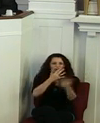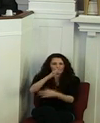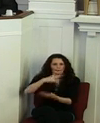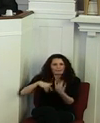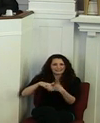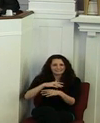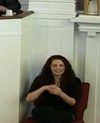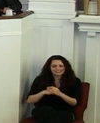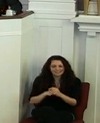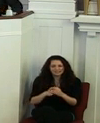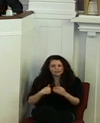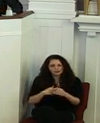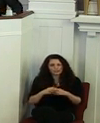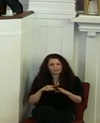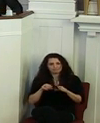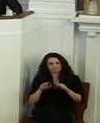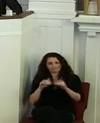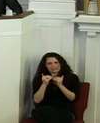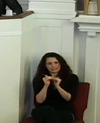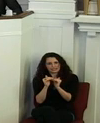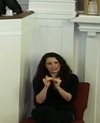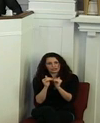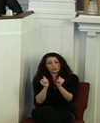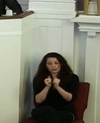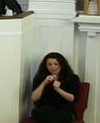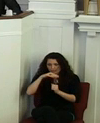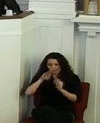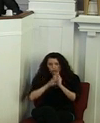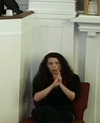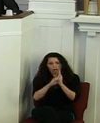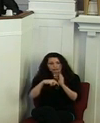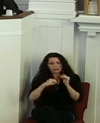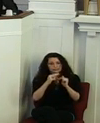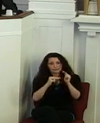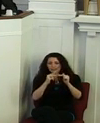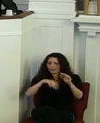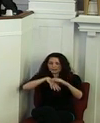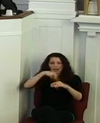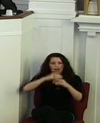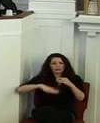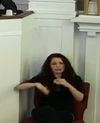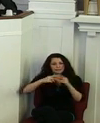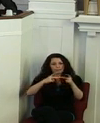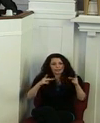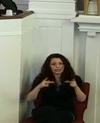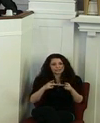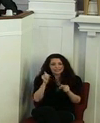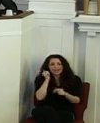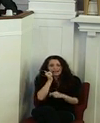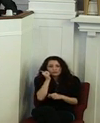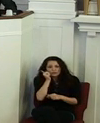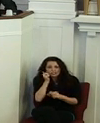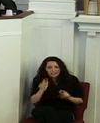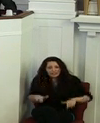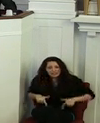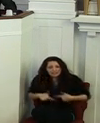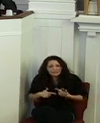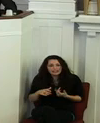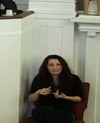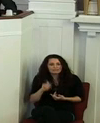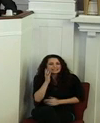it no longer can be contained just by the walls of this building, but moves beyond this place into our everyday living